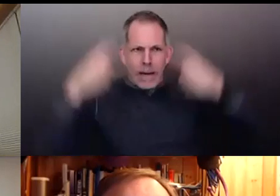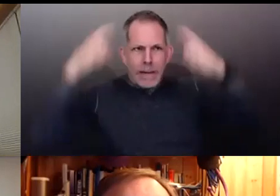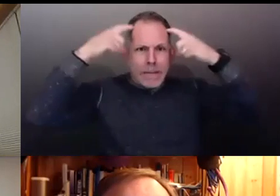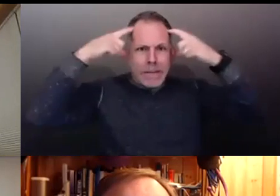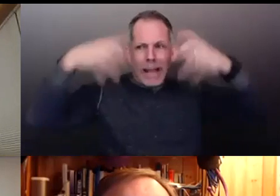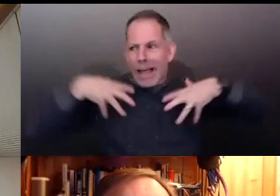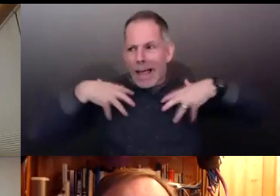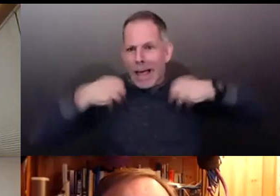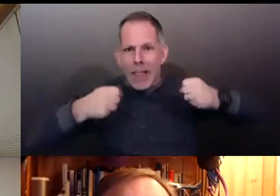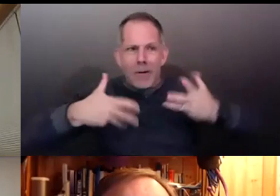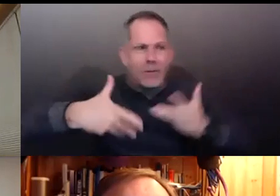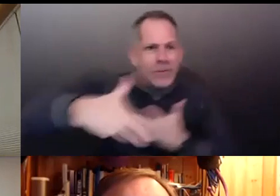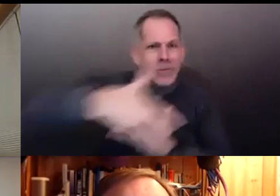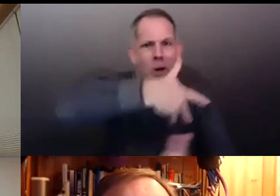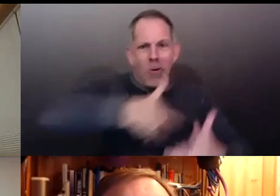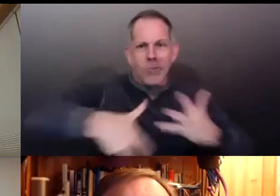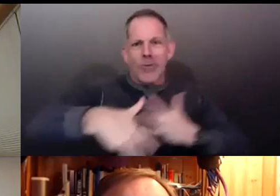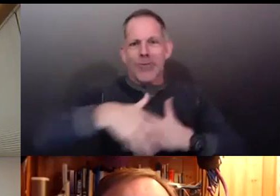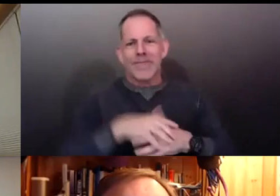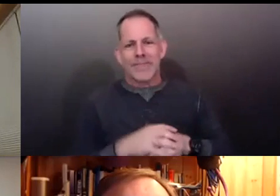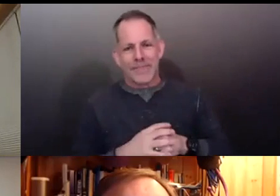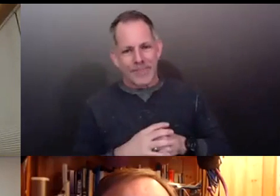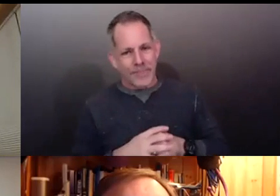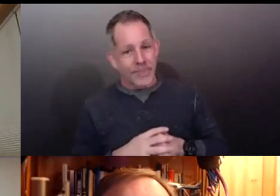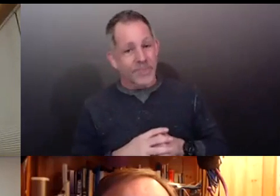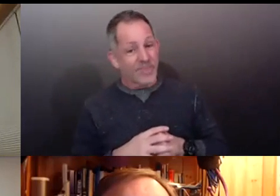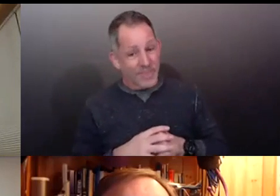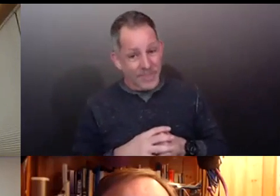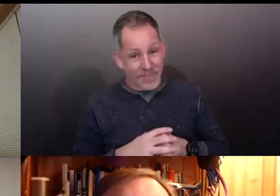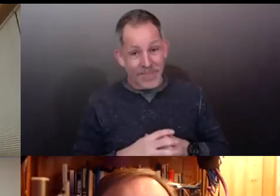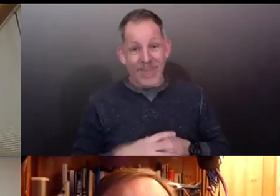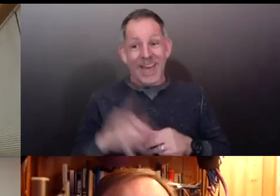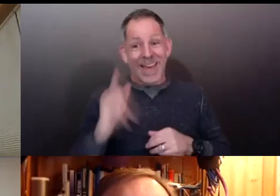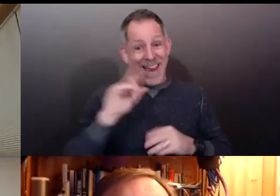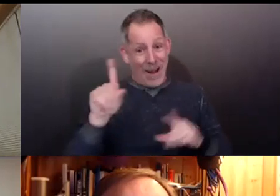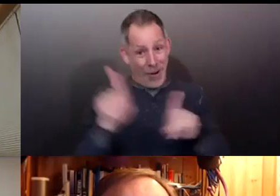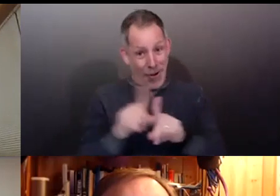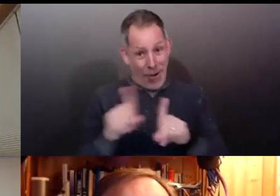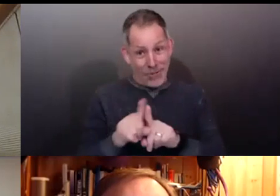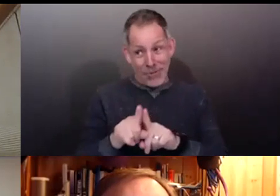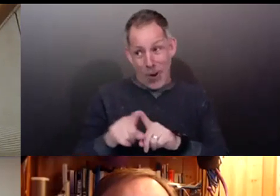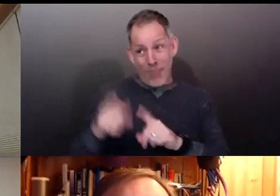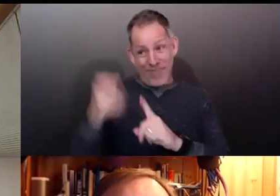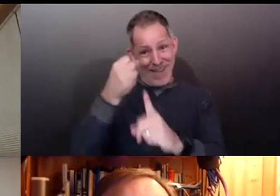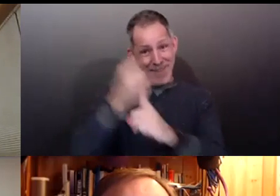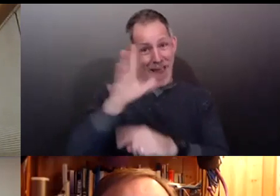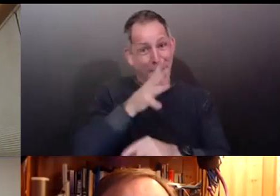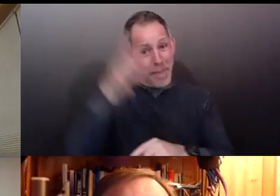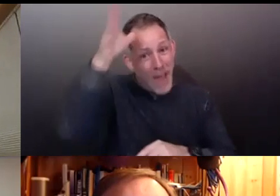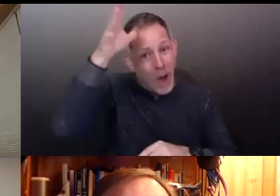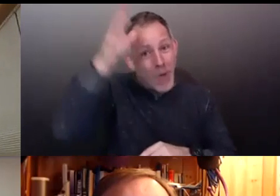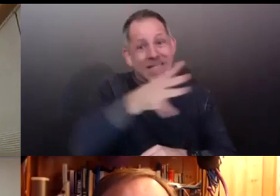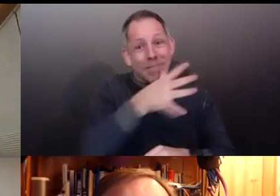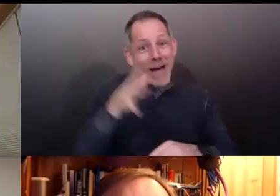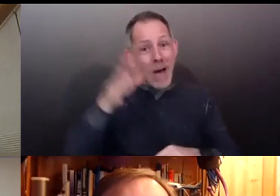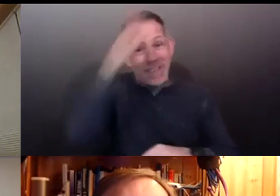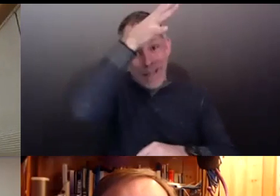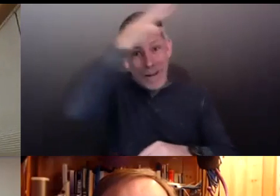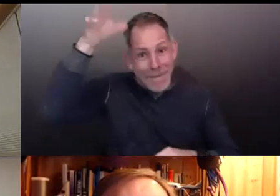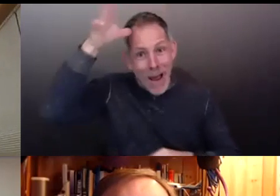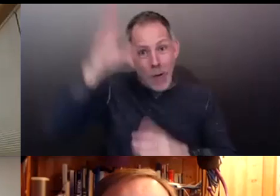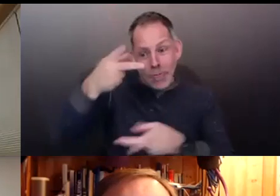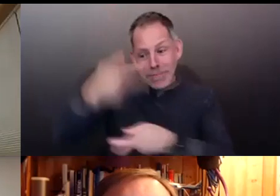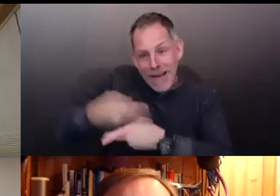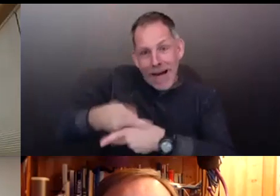and impacts on the adults that take care of them. So there's no denying that.